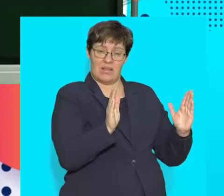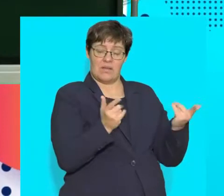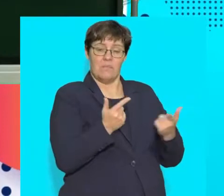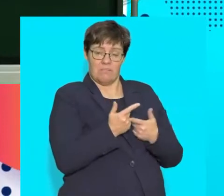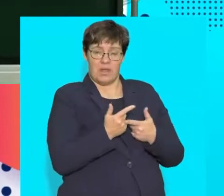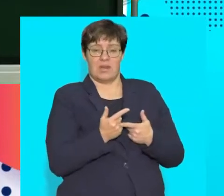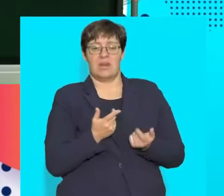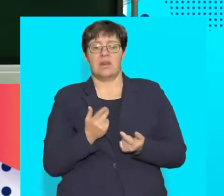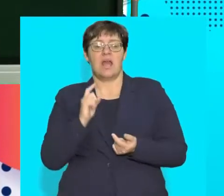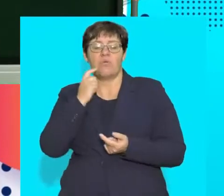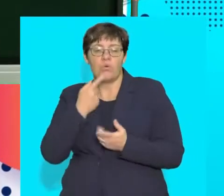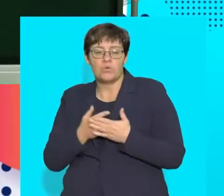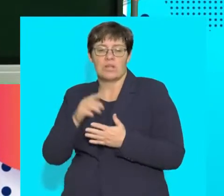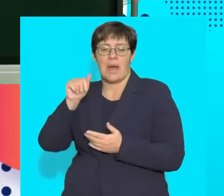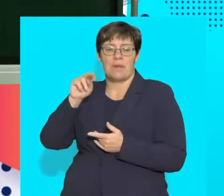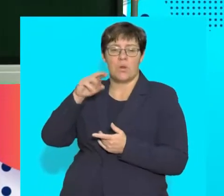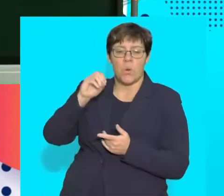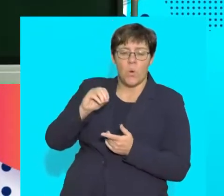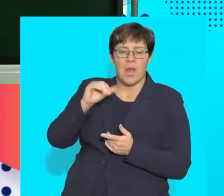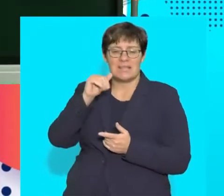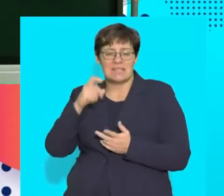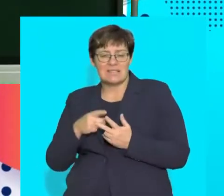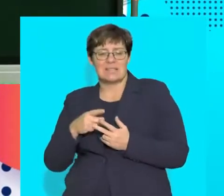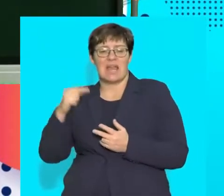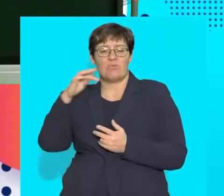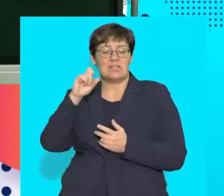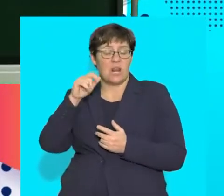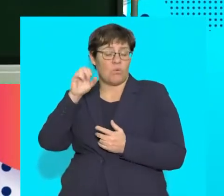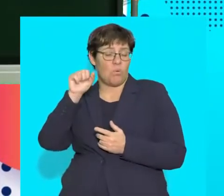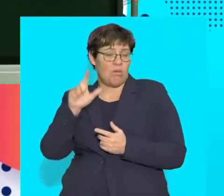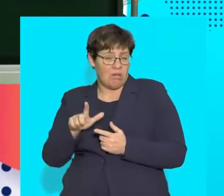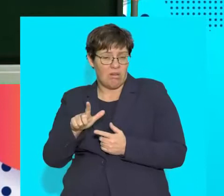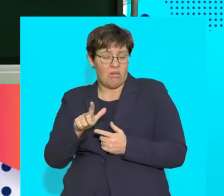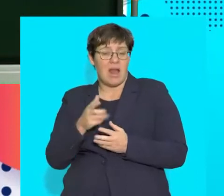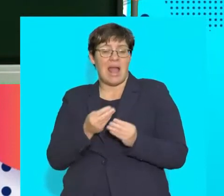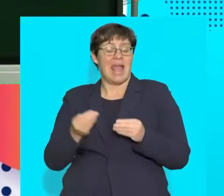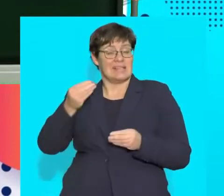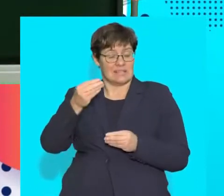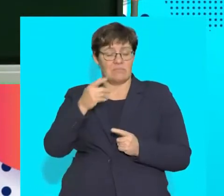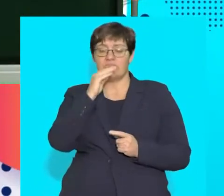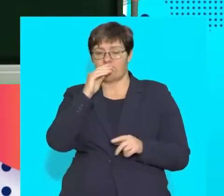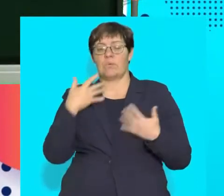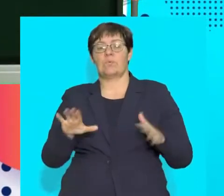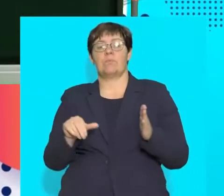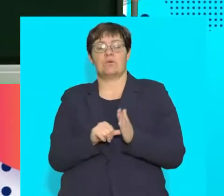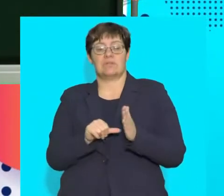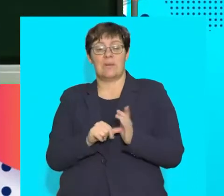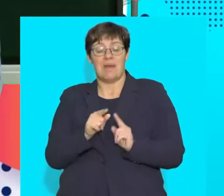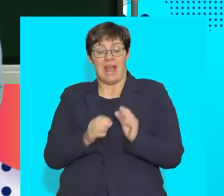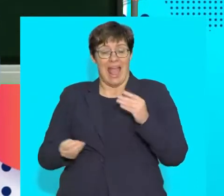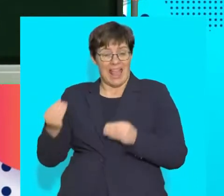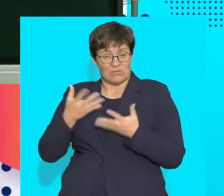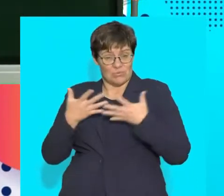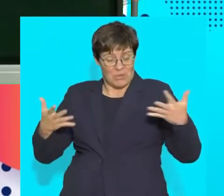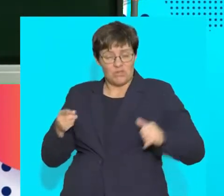glucose, amino acids, fatty acids and glycerol are important and can create abnormalities in the body.